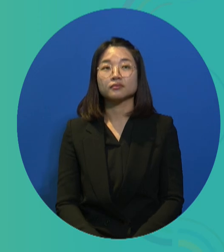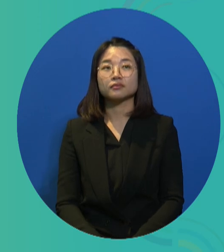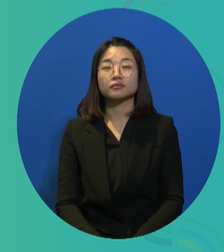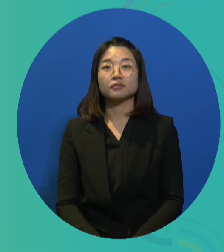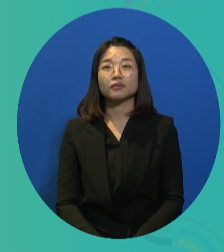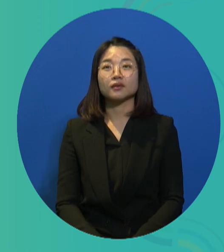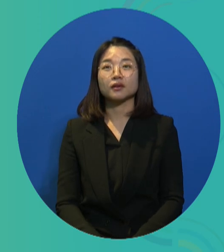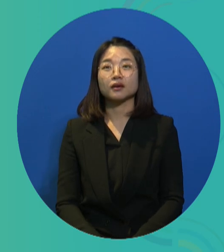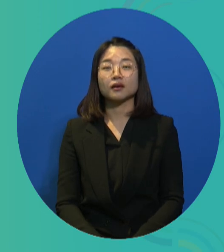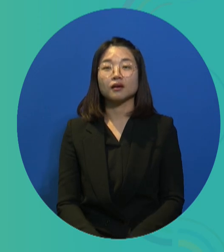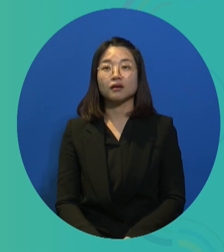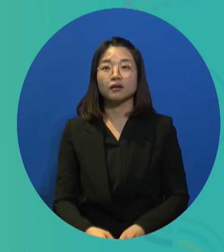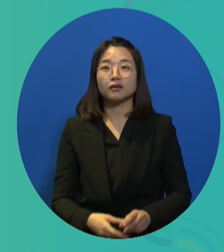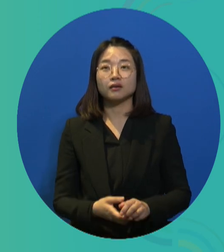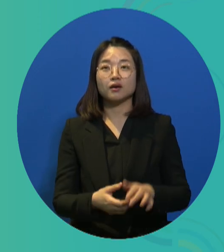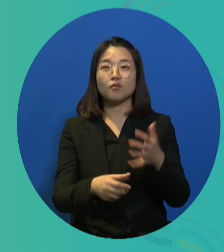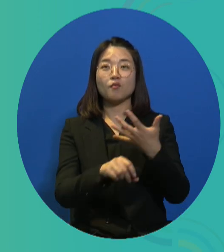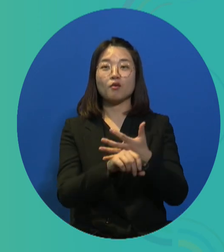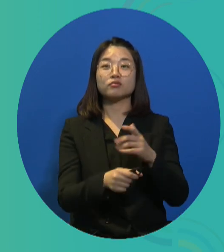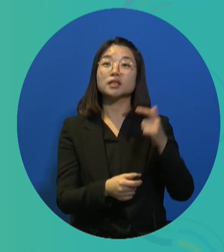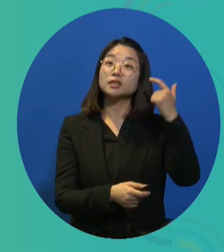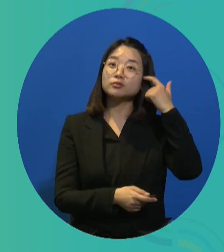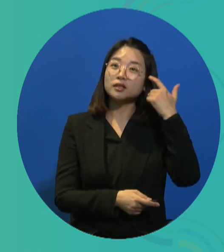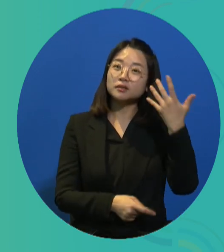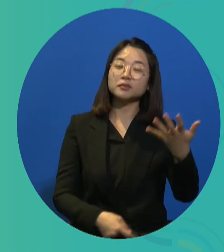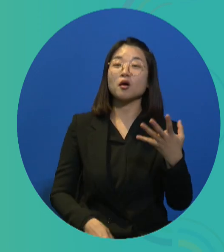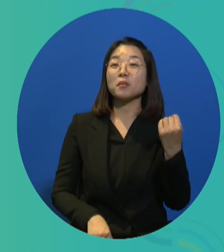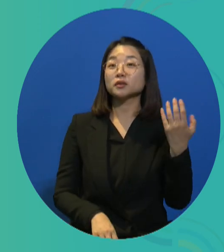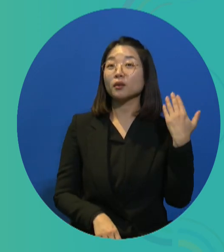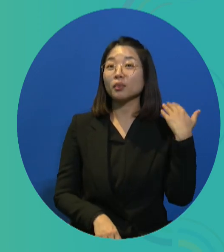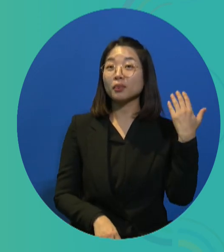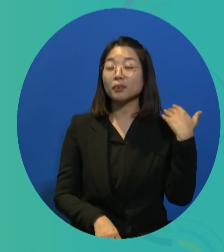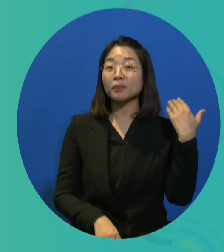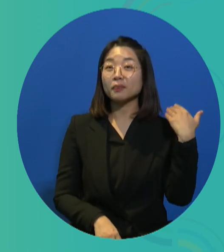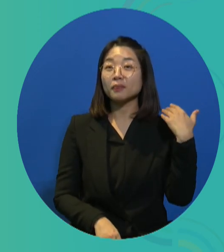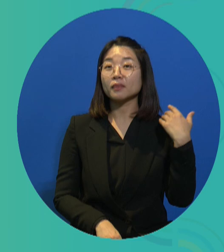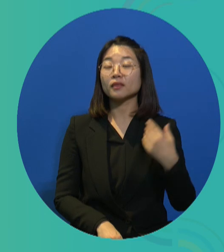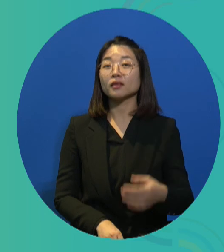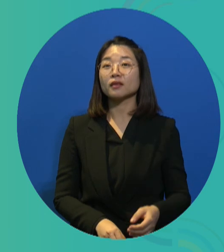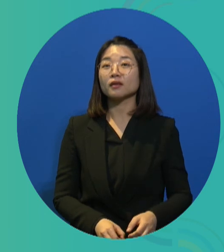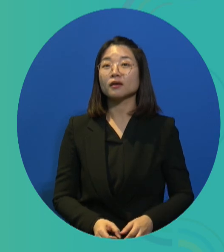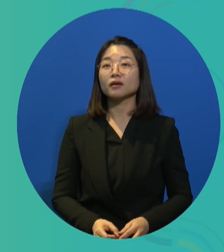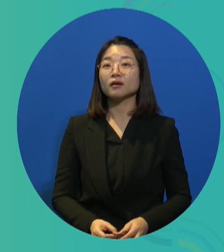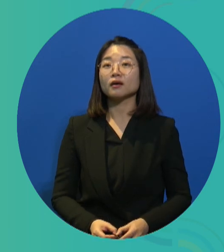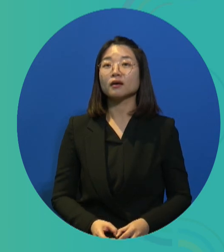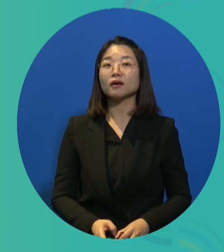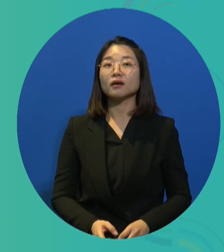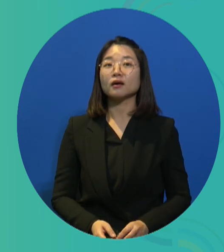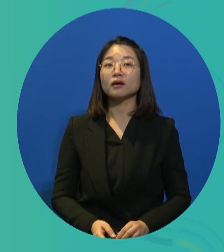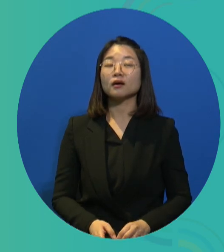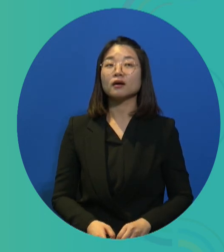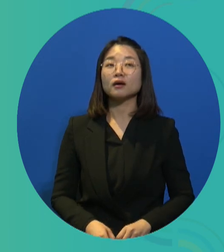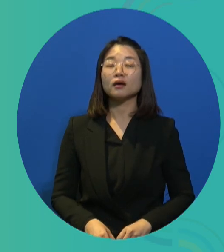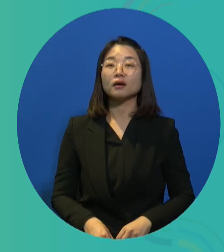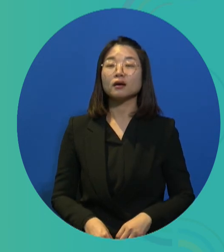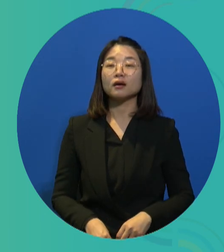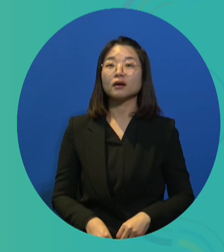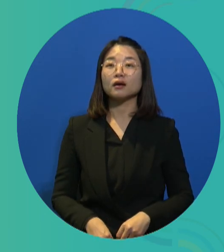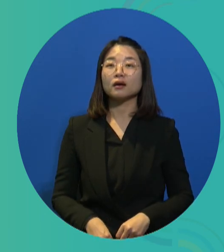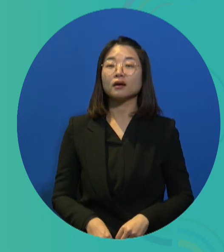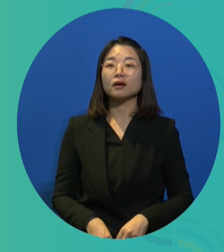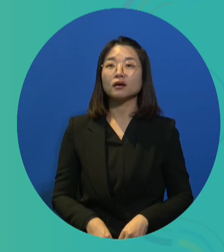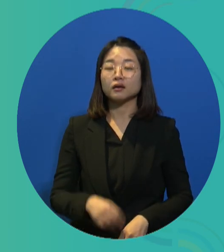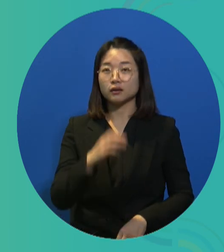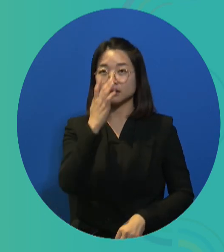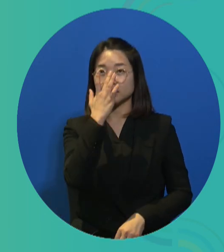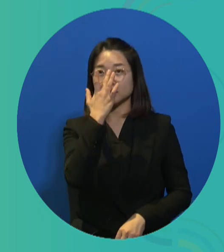My second question goes to Stephen Allen, who reported on the Hungary case. Recently in Validity